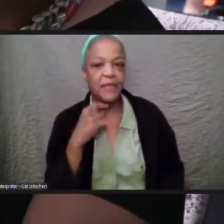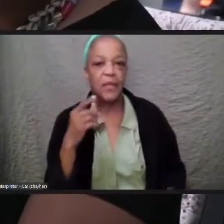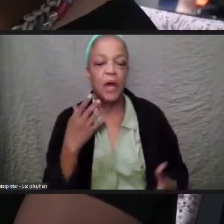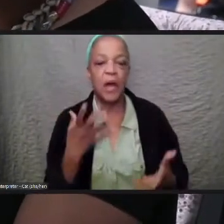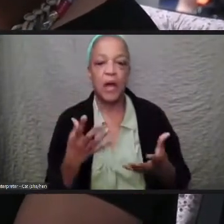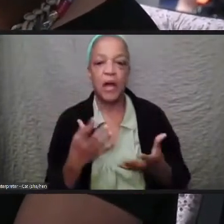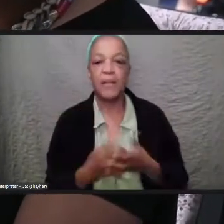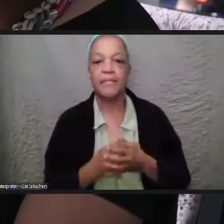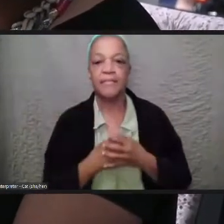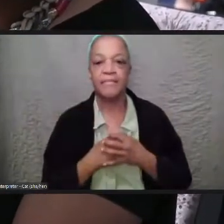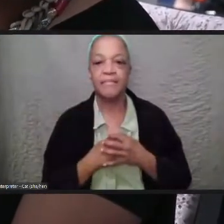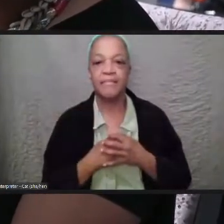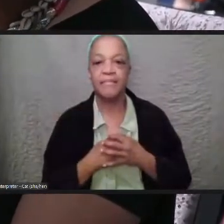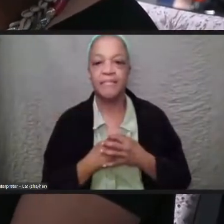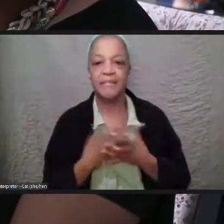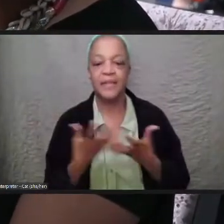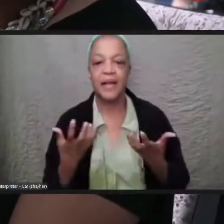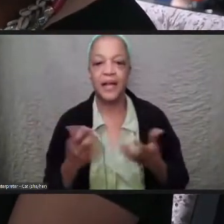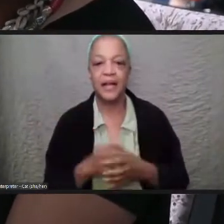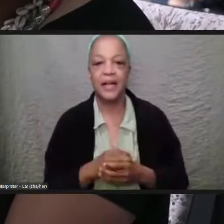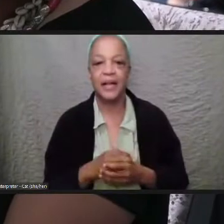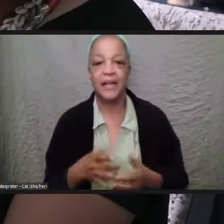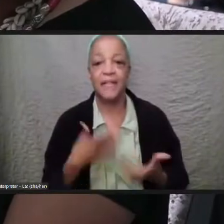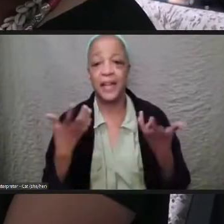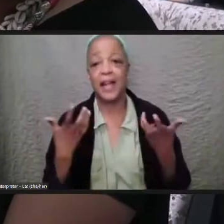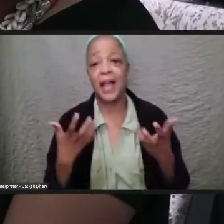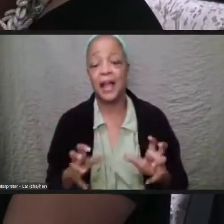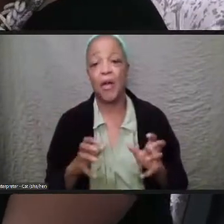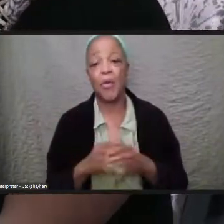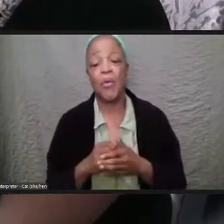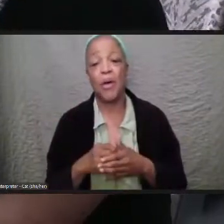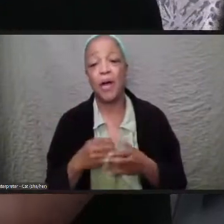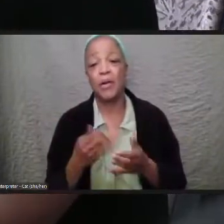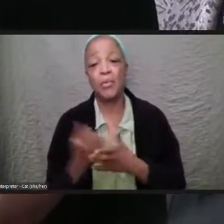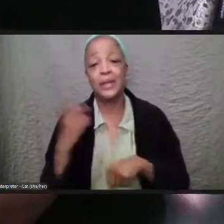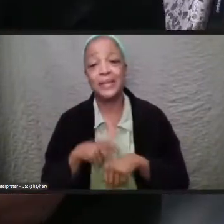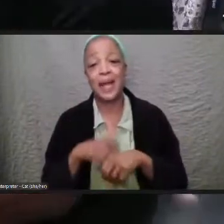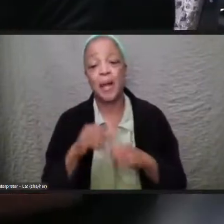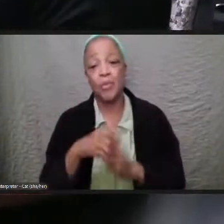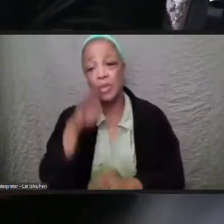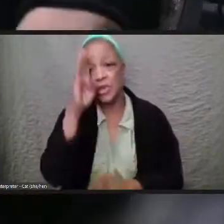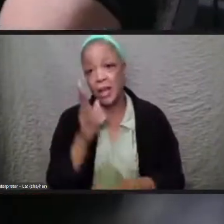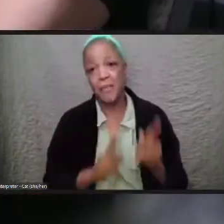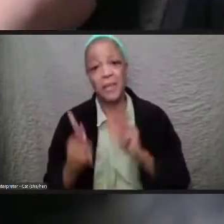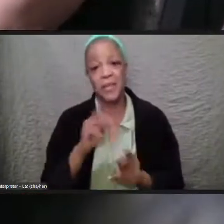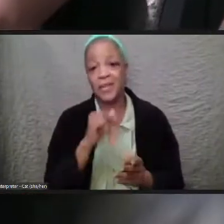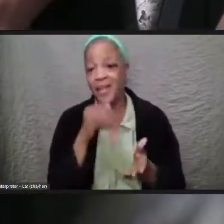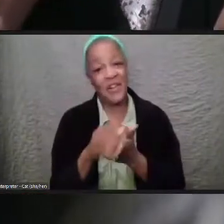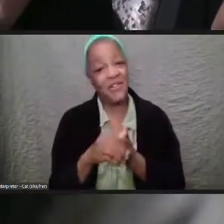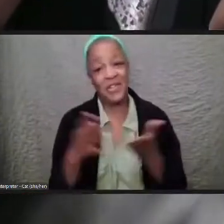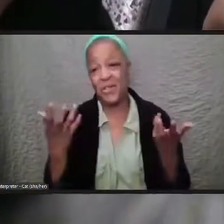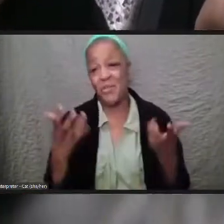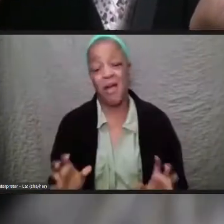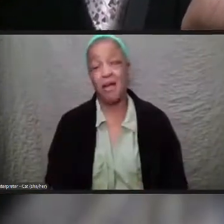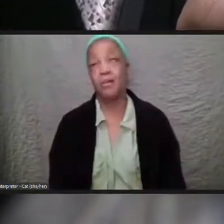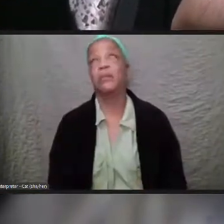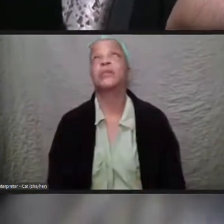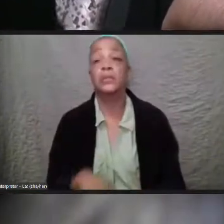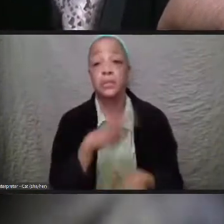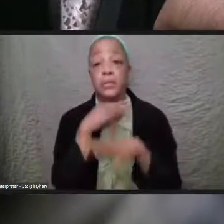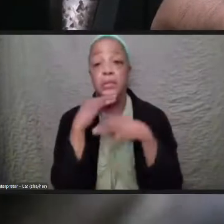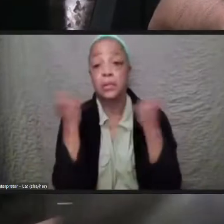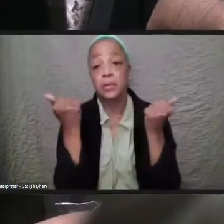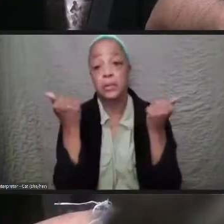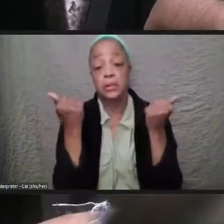to spend time with straight people very often. I just don't really want to be around it anymore. I don't want to